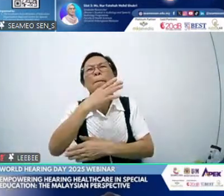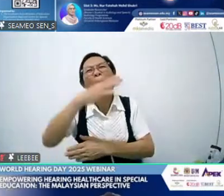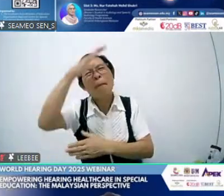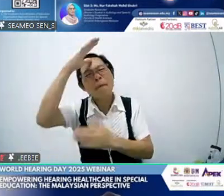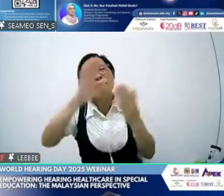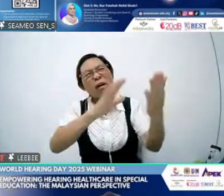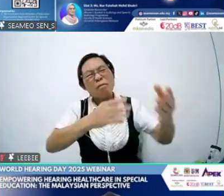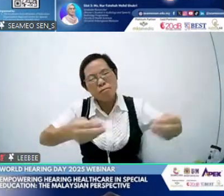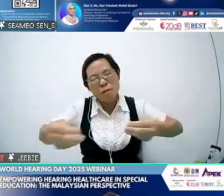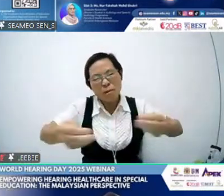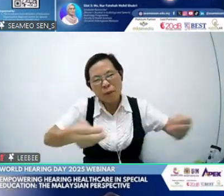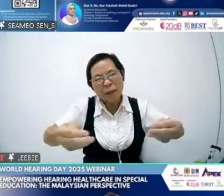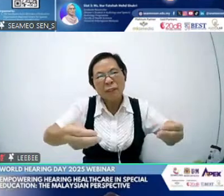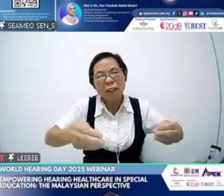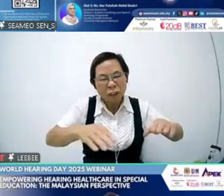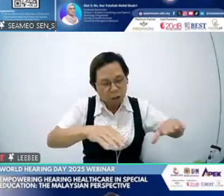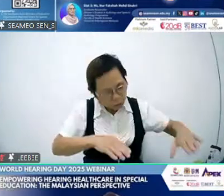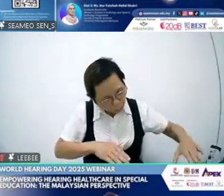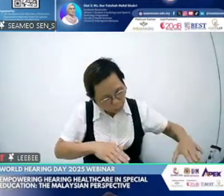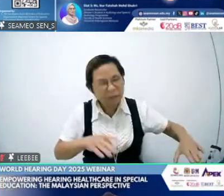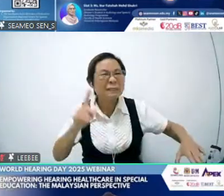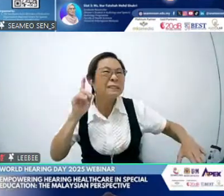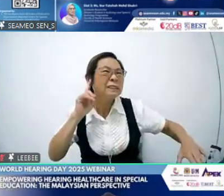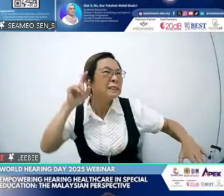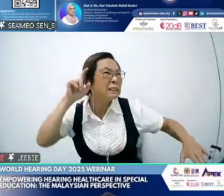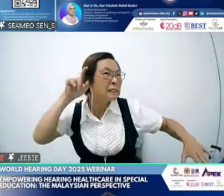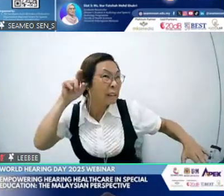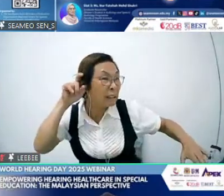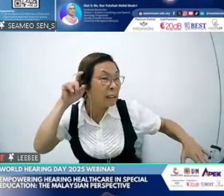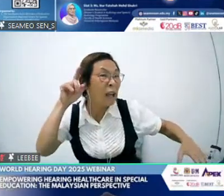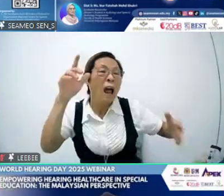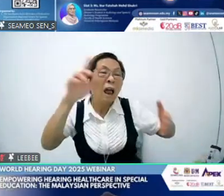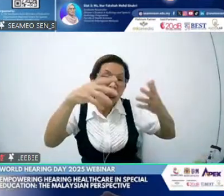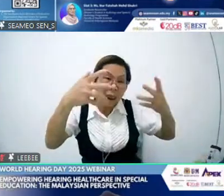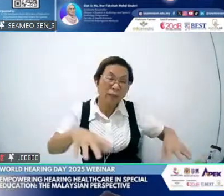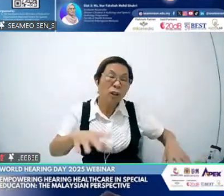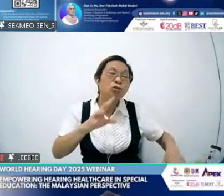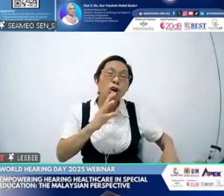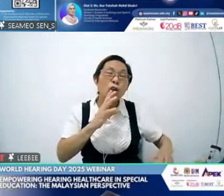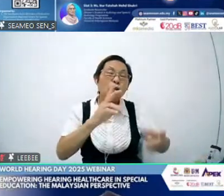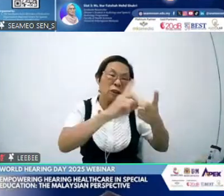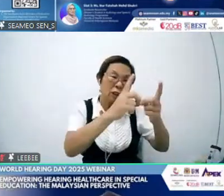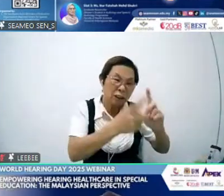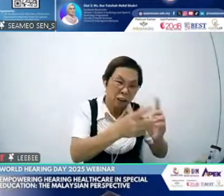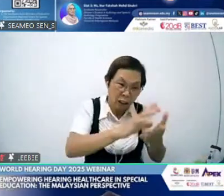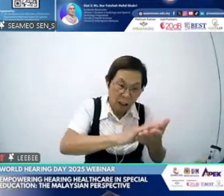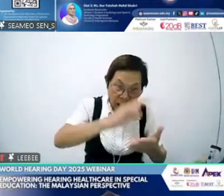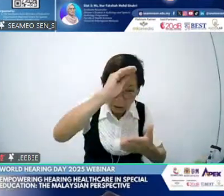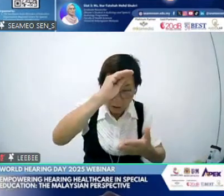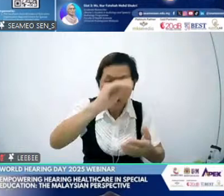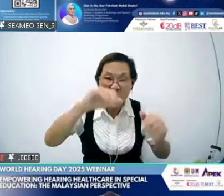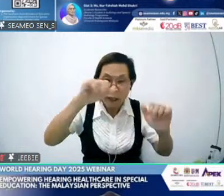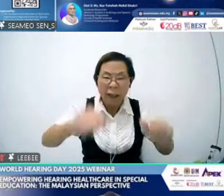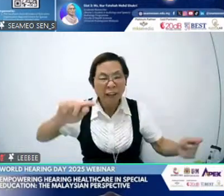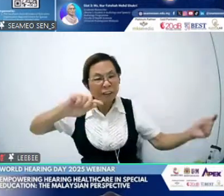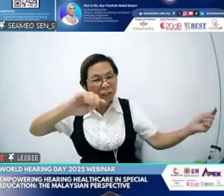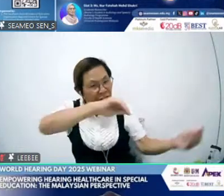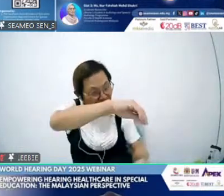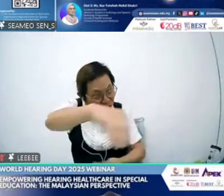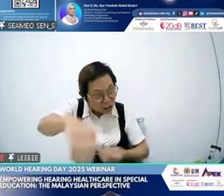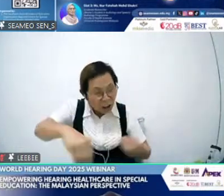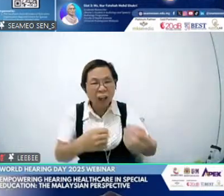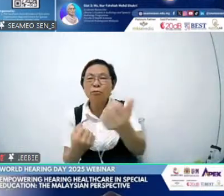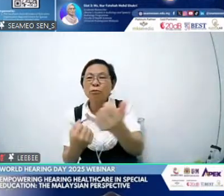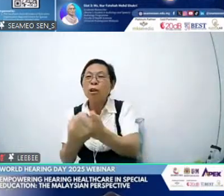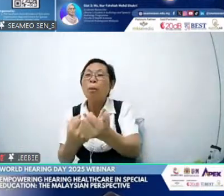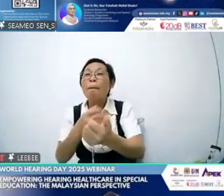managing their child's hearing aid. Then we will talk about why digital learning can be a game changer in providing the supports